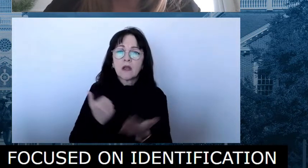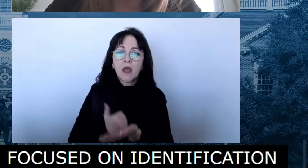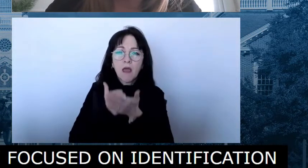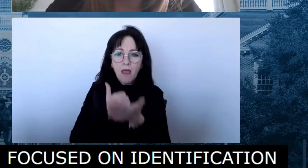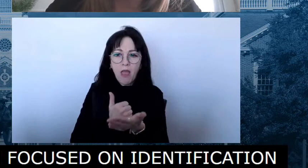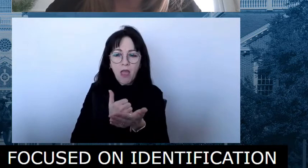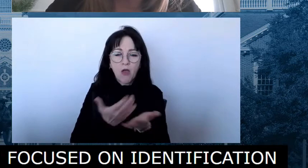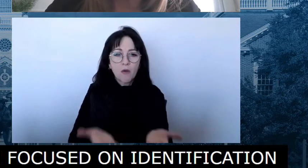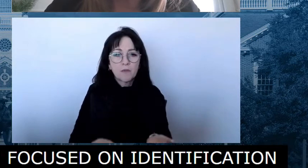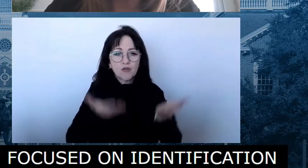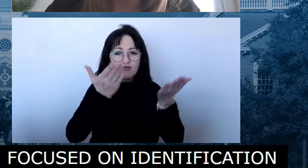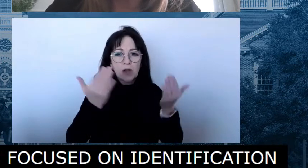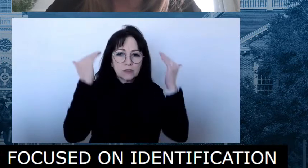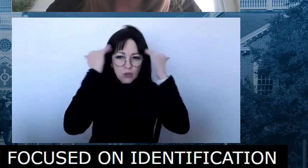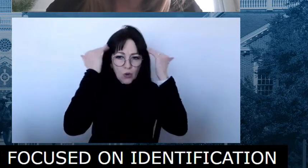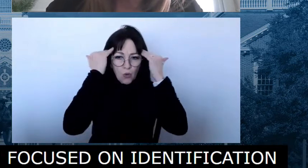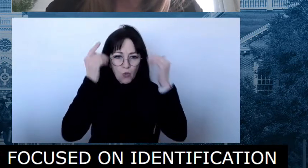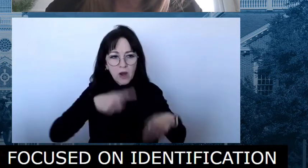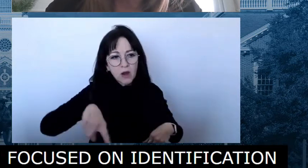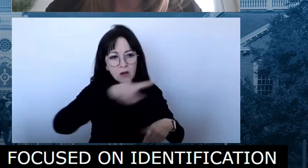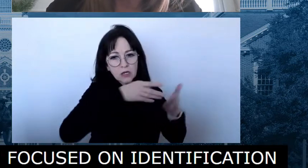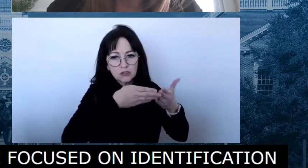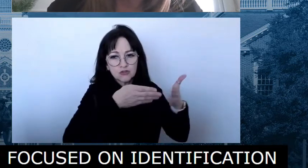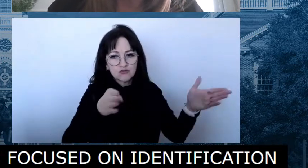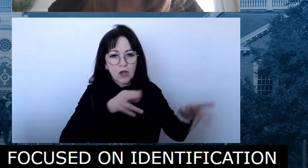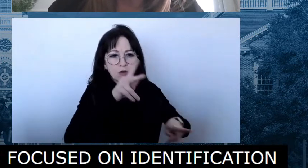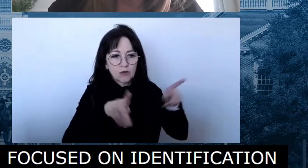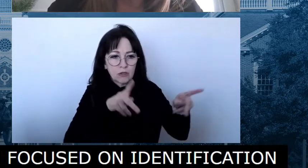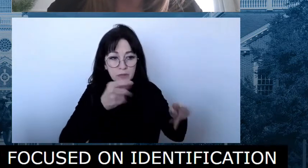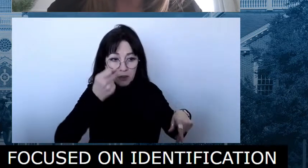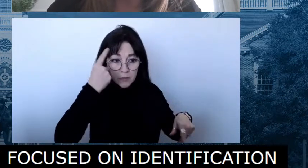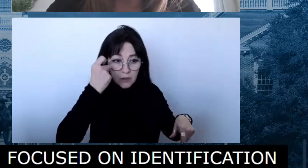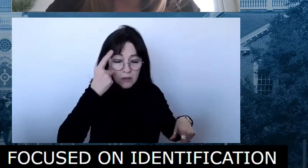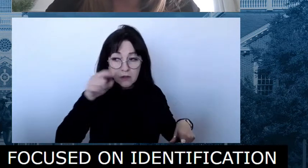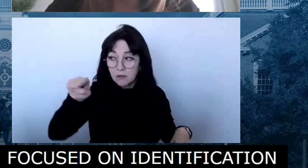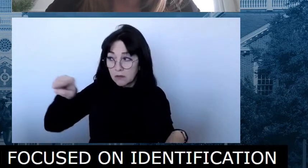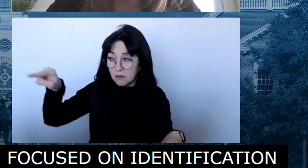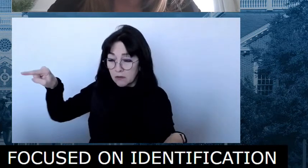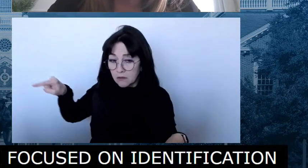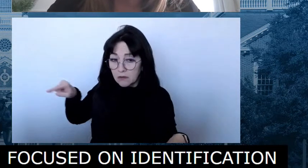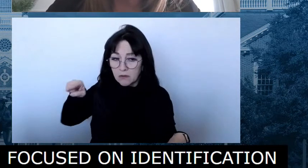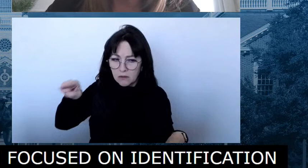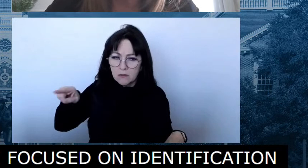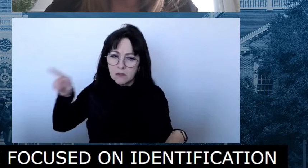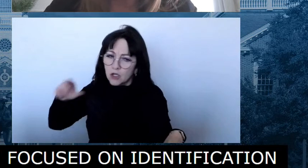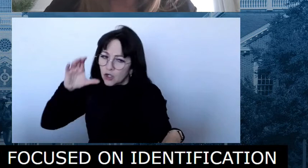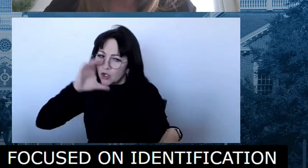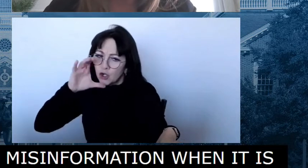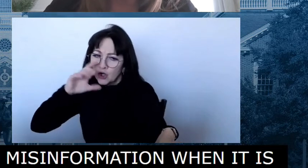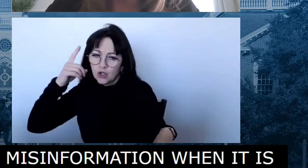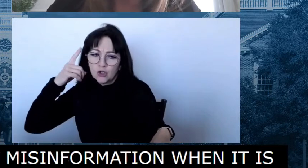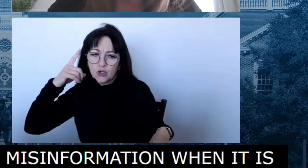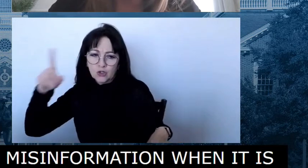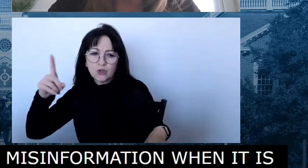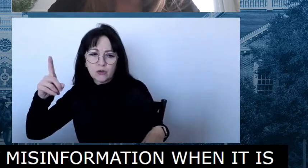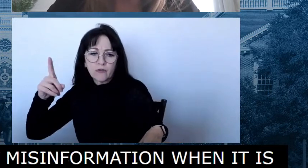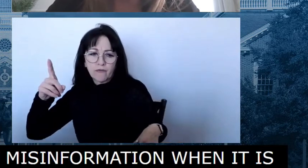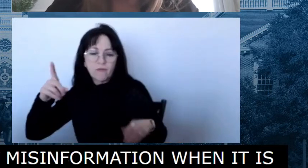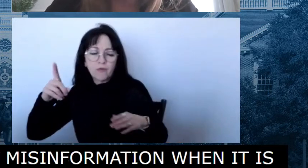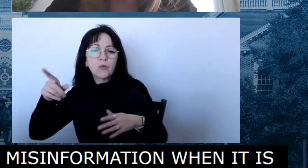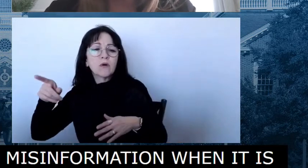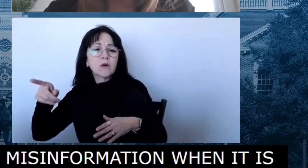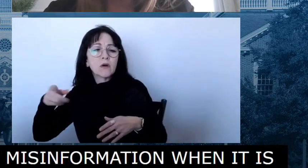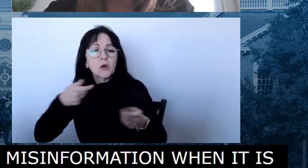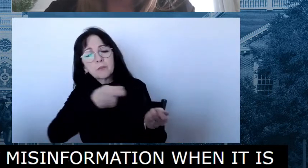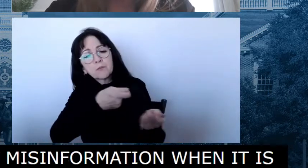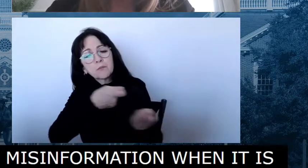of misinformation when it is seen. But our understanding is the same,